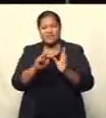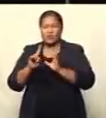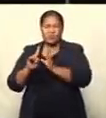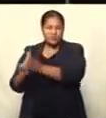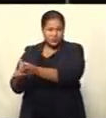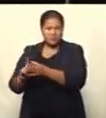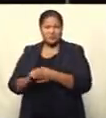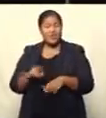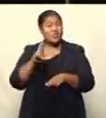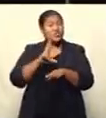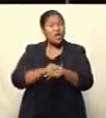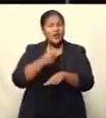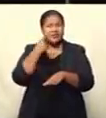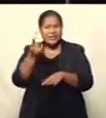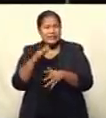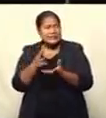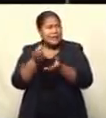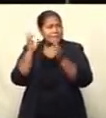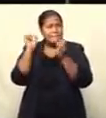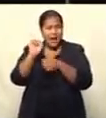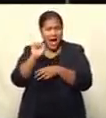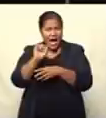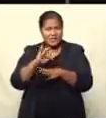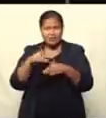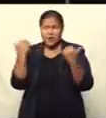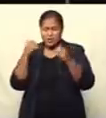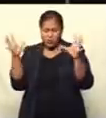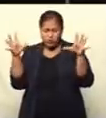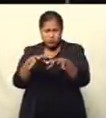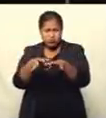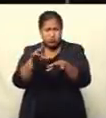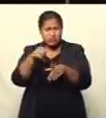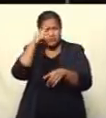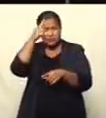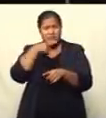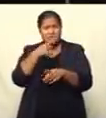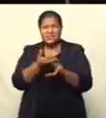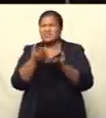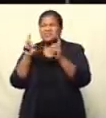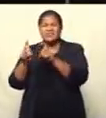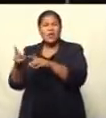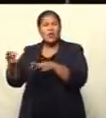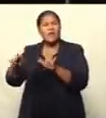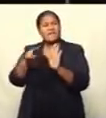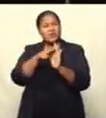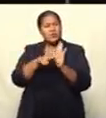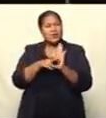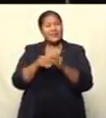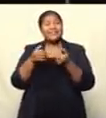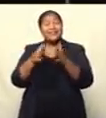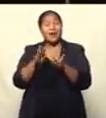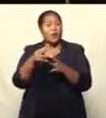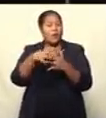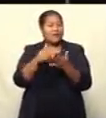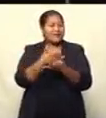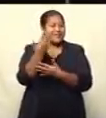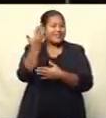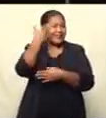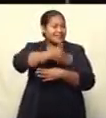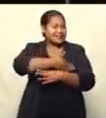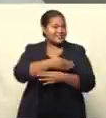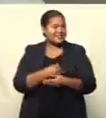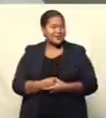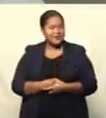he discovered that a busload of COVID-19 contacts have been housed in a few hotels since Wednesday night. Details with Felipe Naikaso.